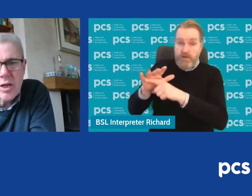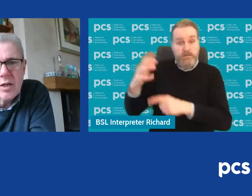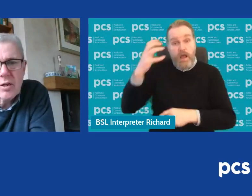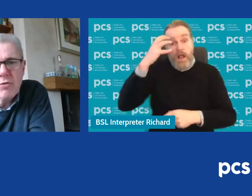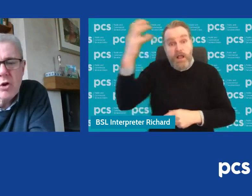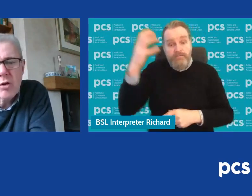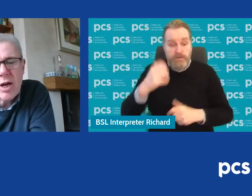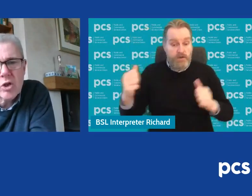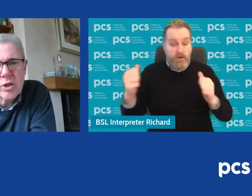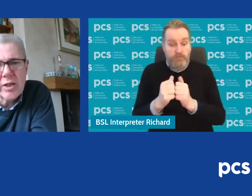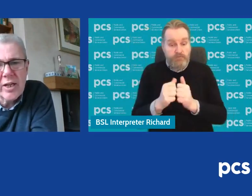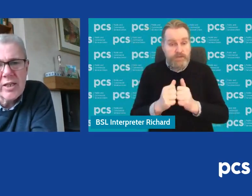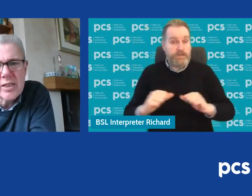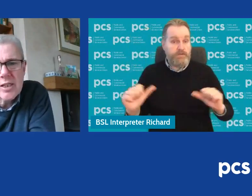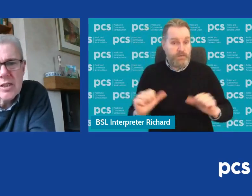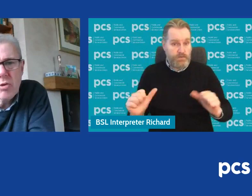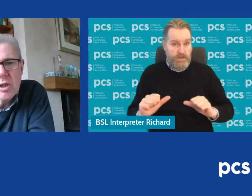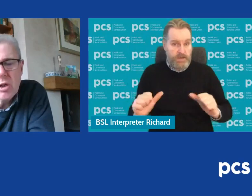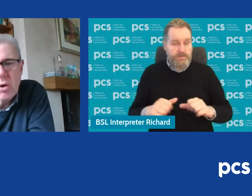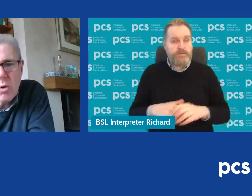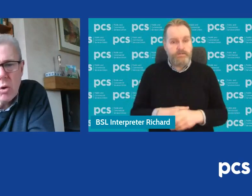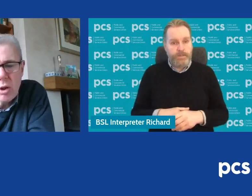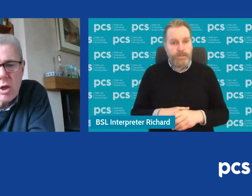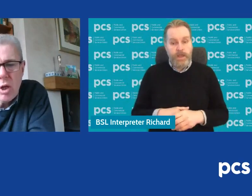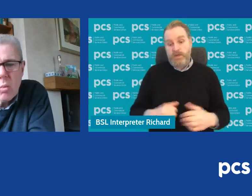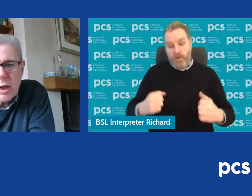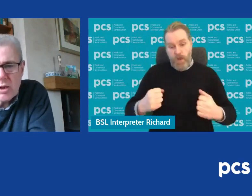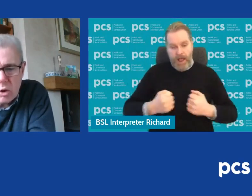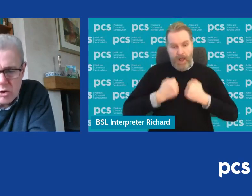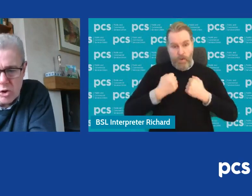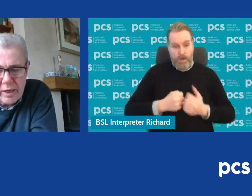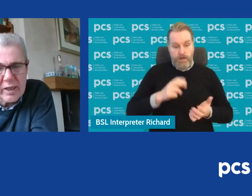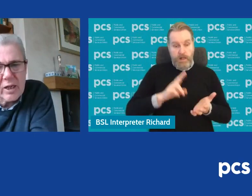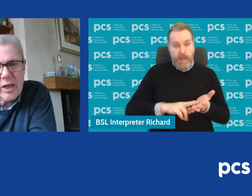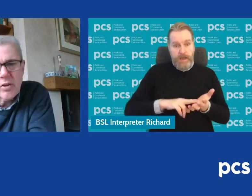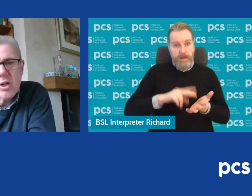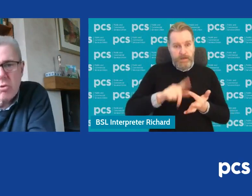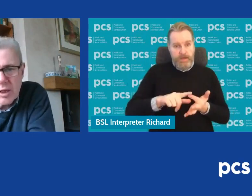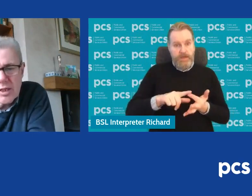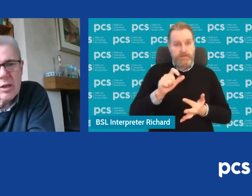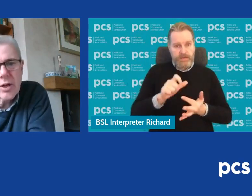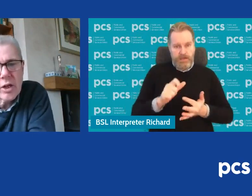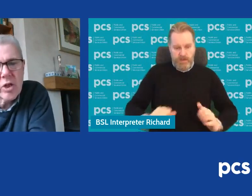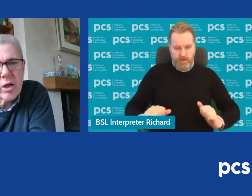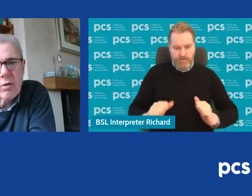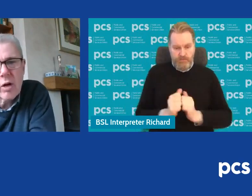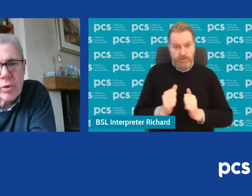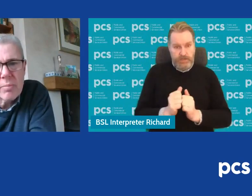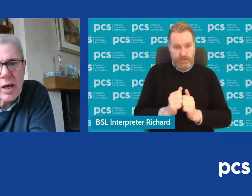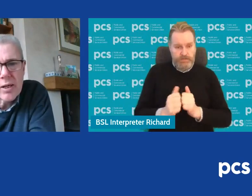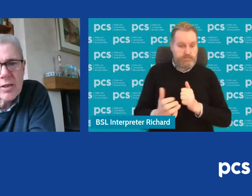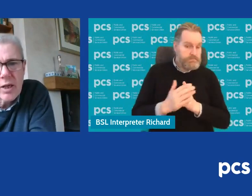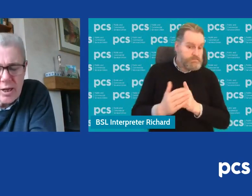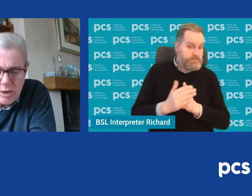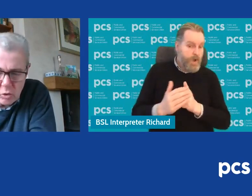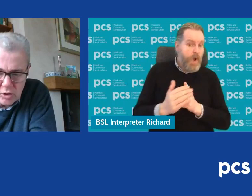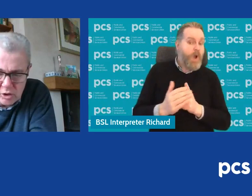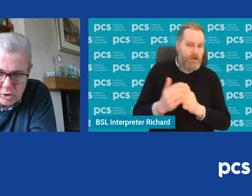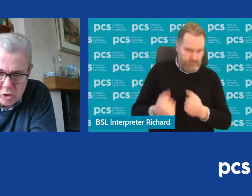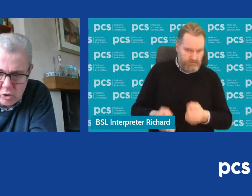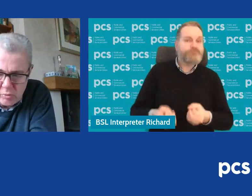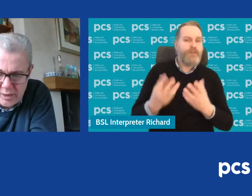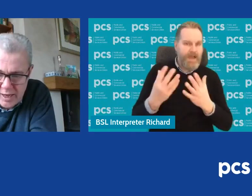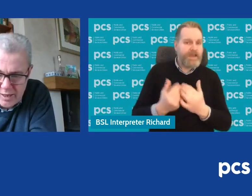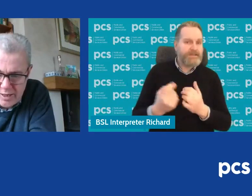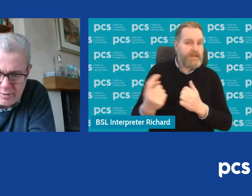disclose tonight the further action that the NEC has agreed to call, whilst also make it clear the critical nature of our reballot in order